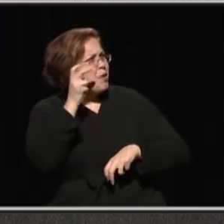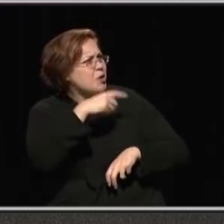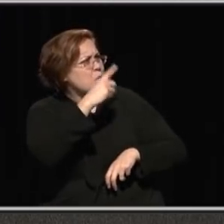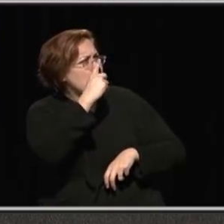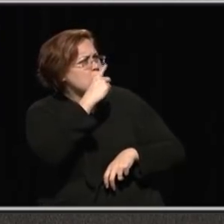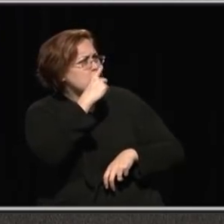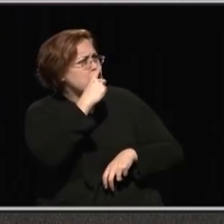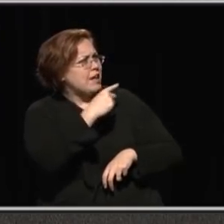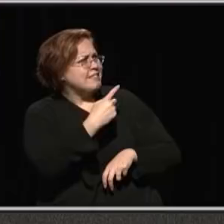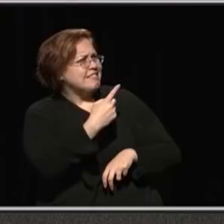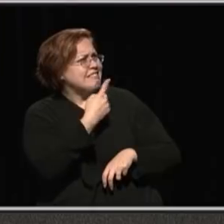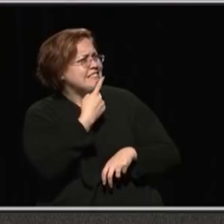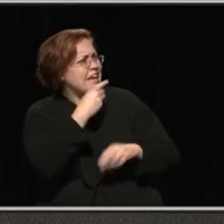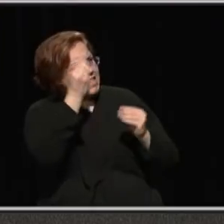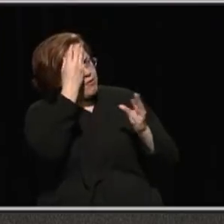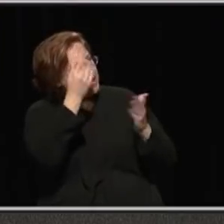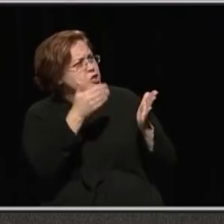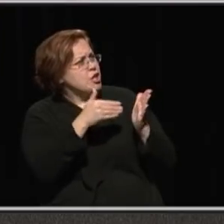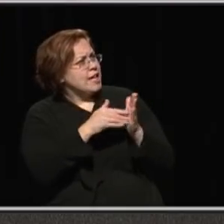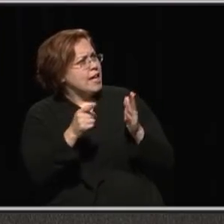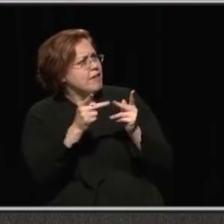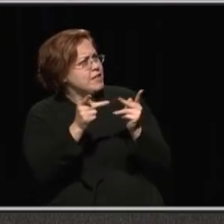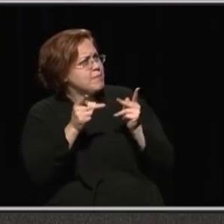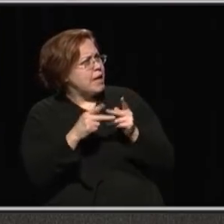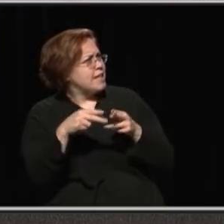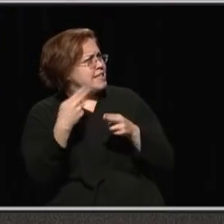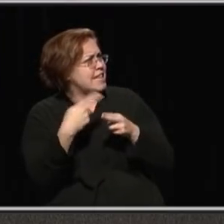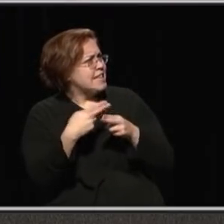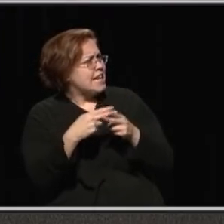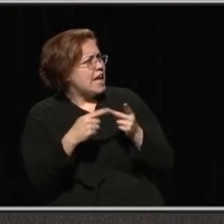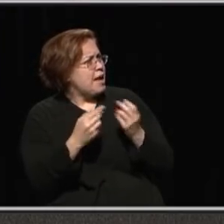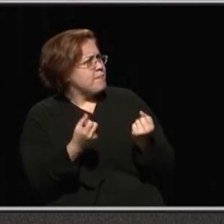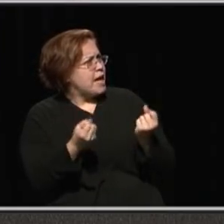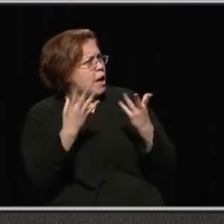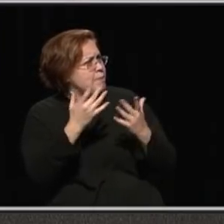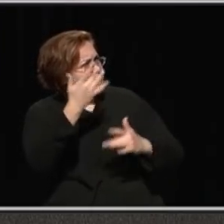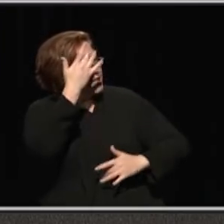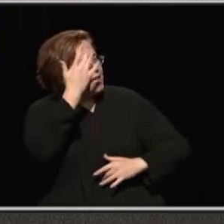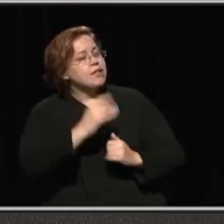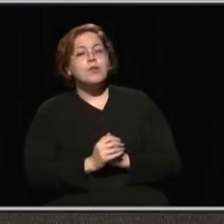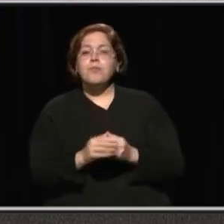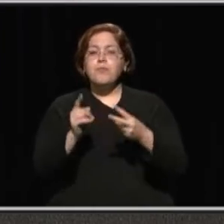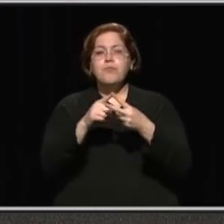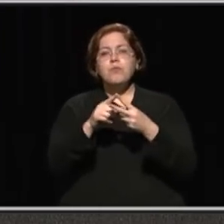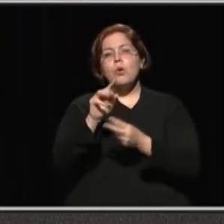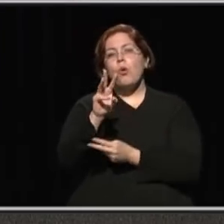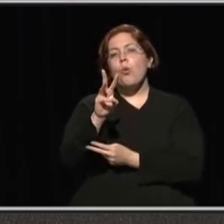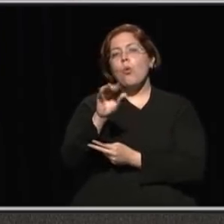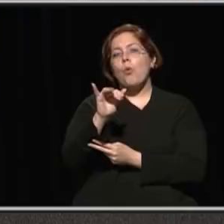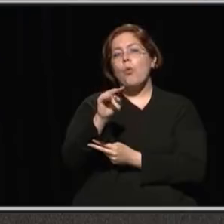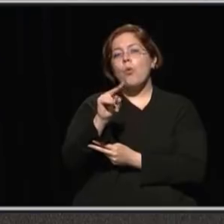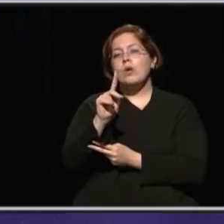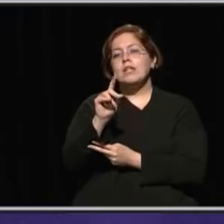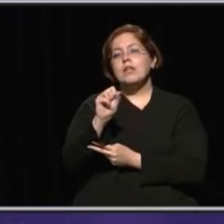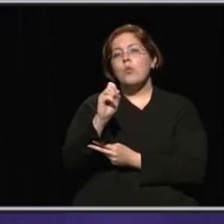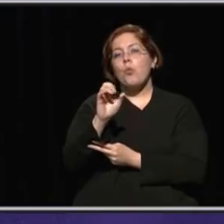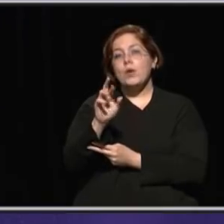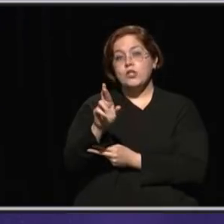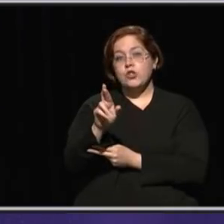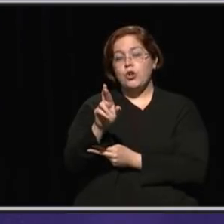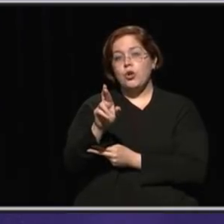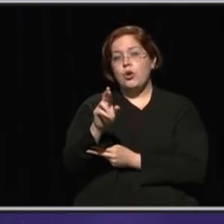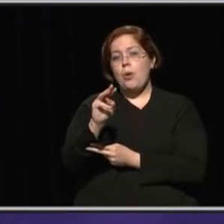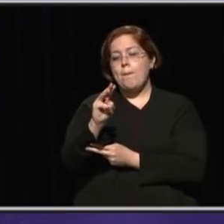going down the logistics again of this facility, the name of it, the number of cases? It's Windsor,